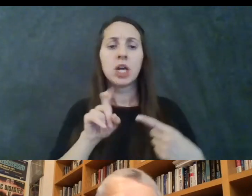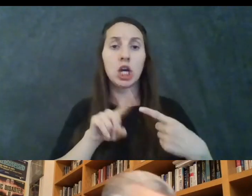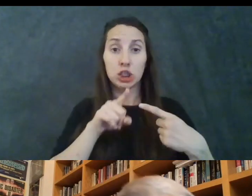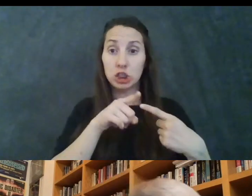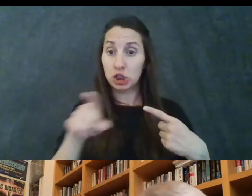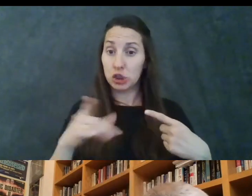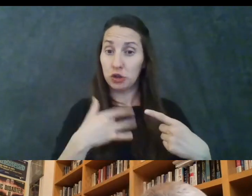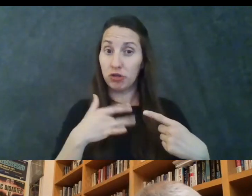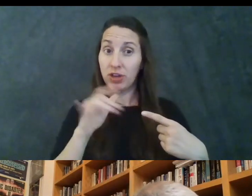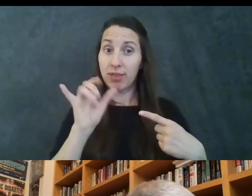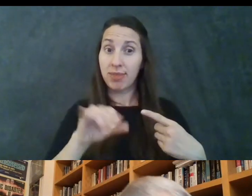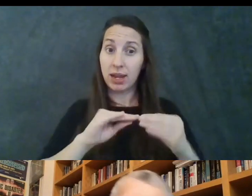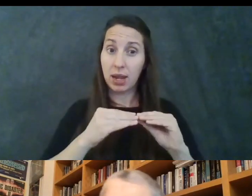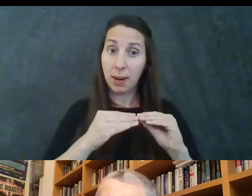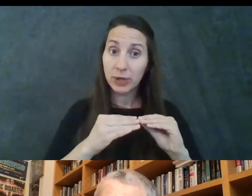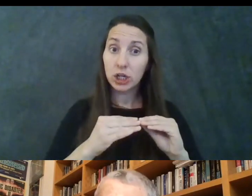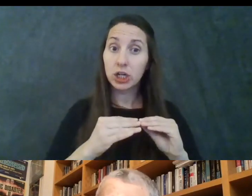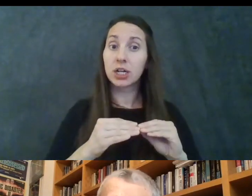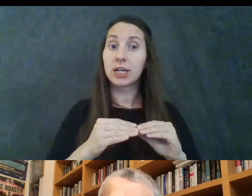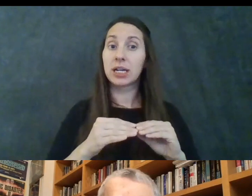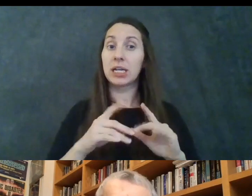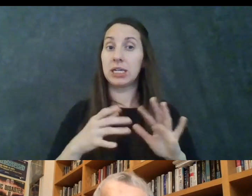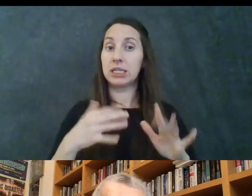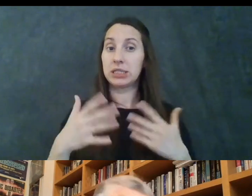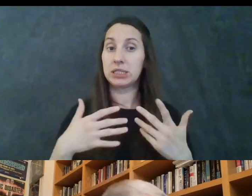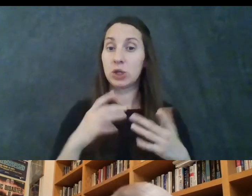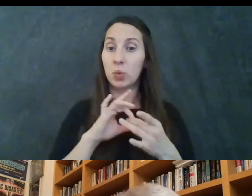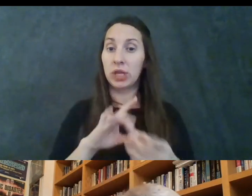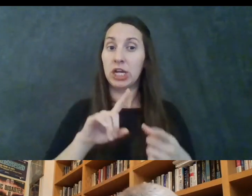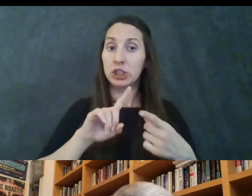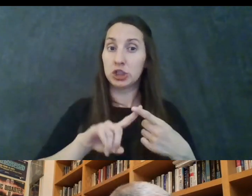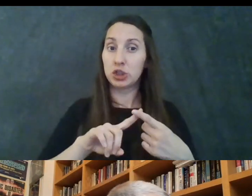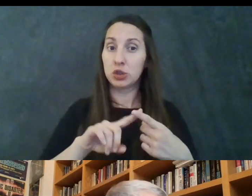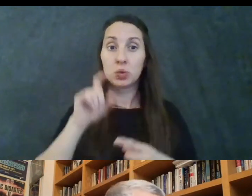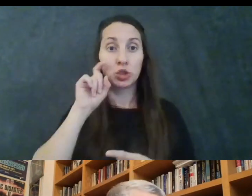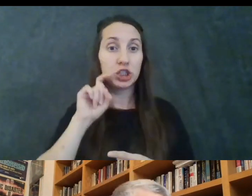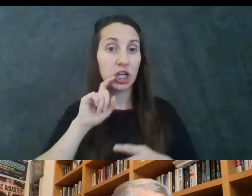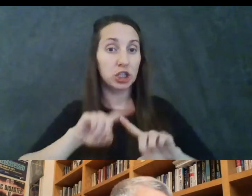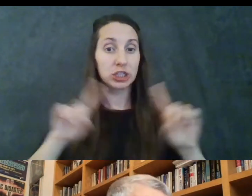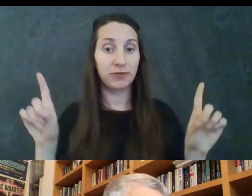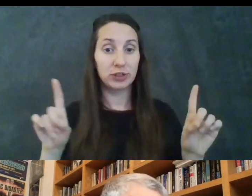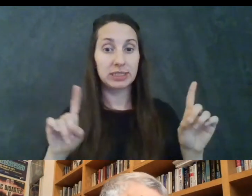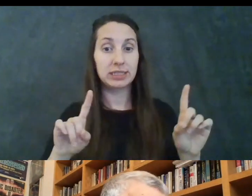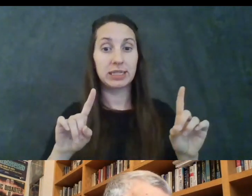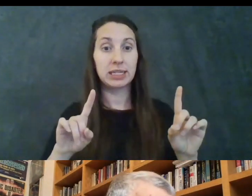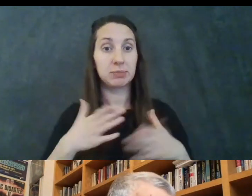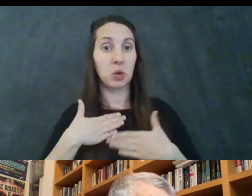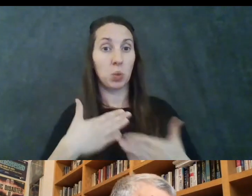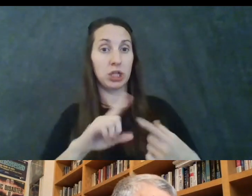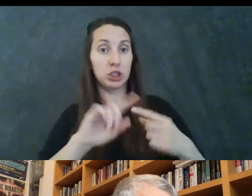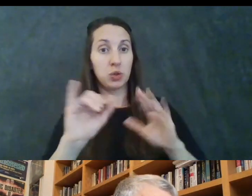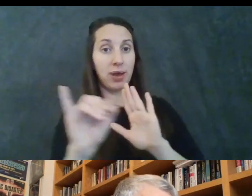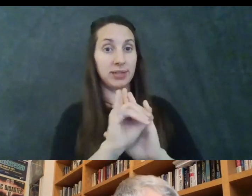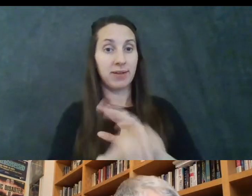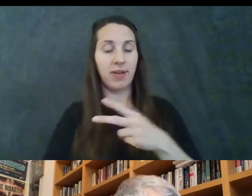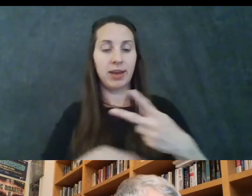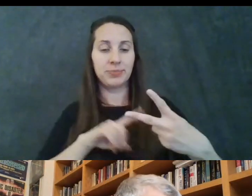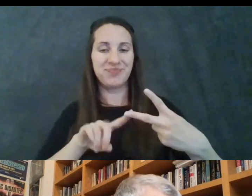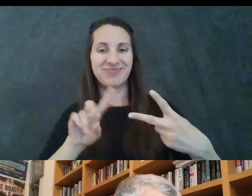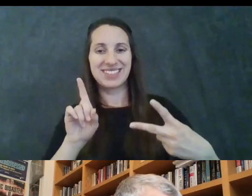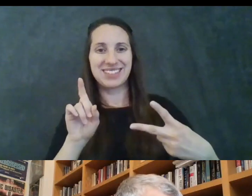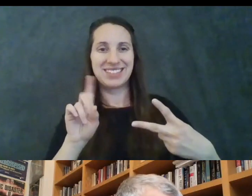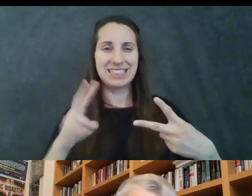related to gender differences, being willing to self-identify as a disability? And then the second question is, at the grassroots